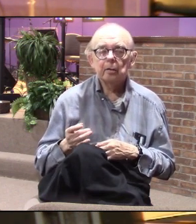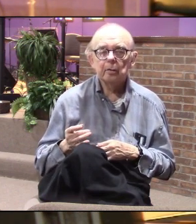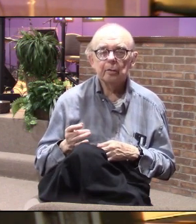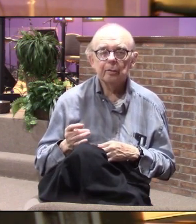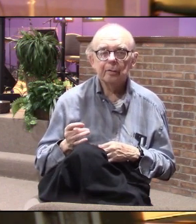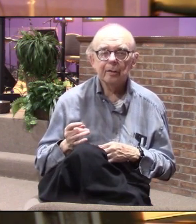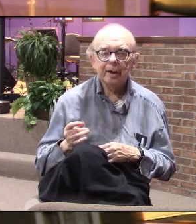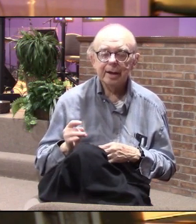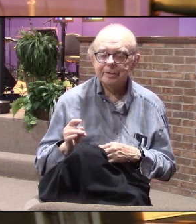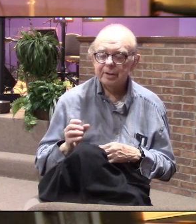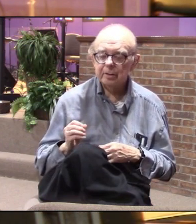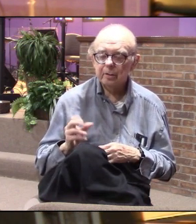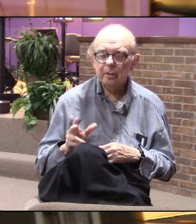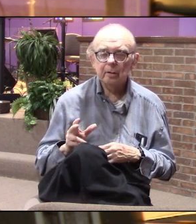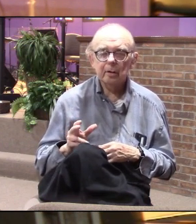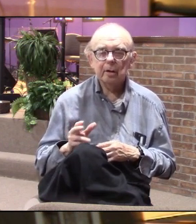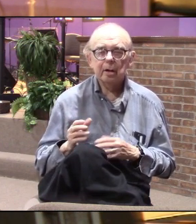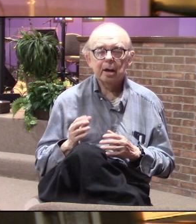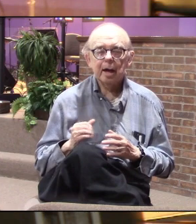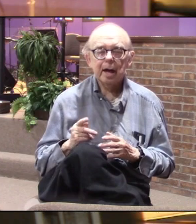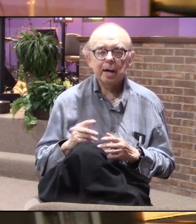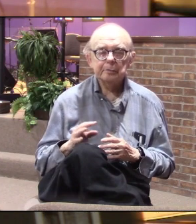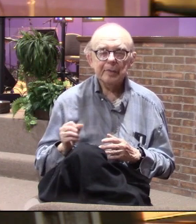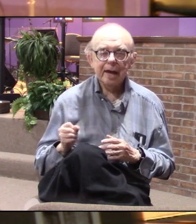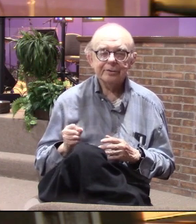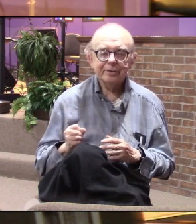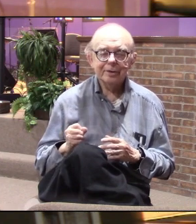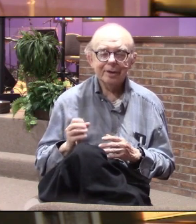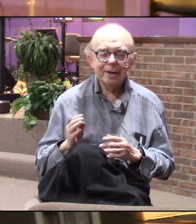It had bats in the belfry.